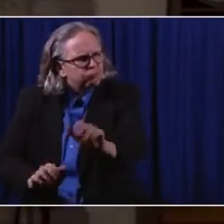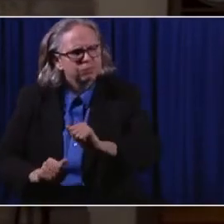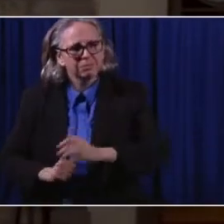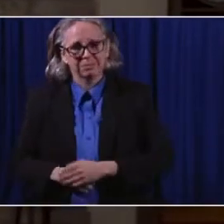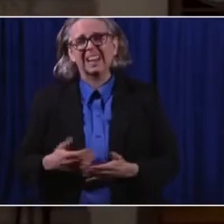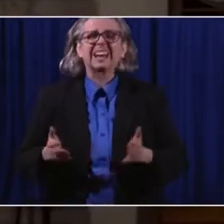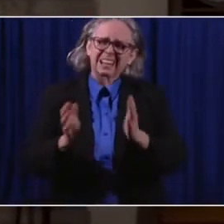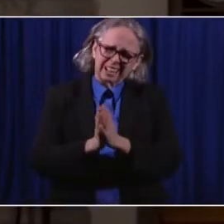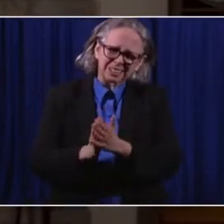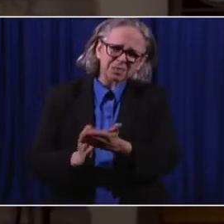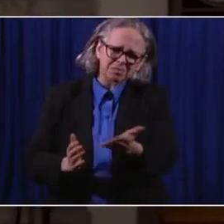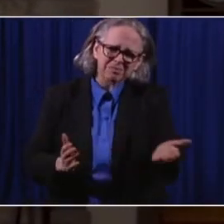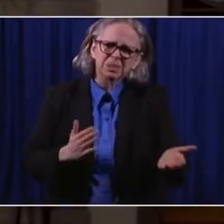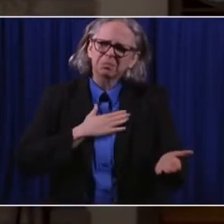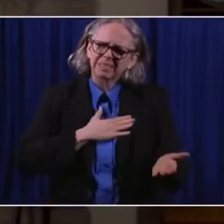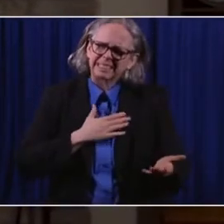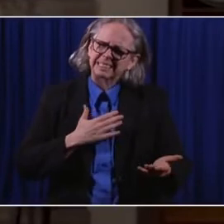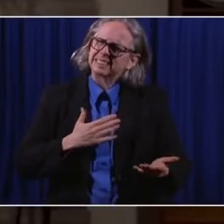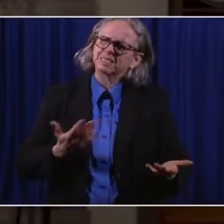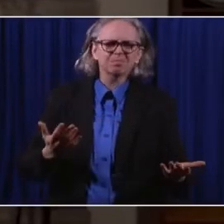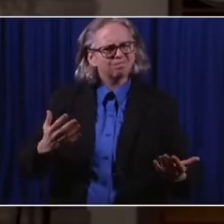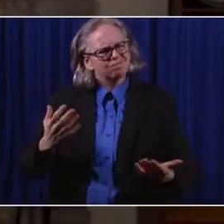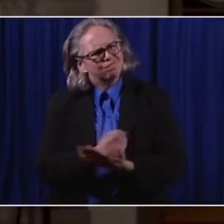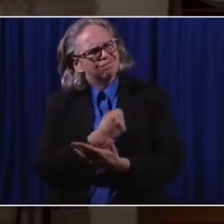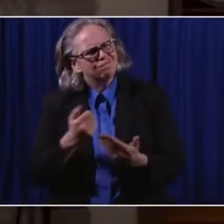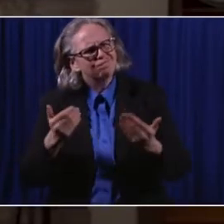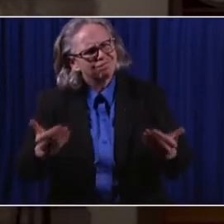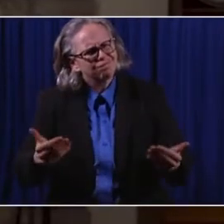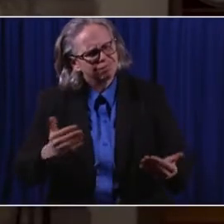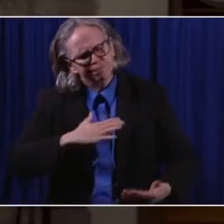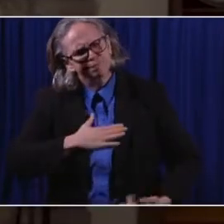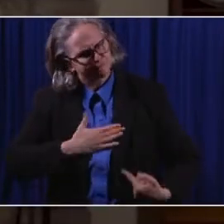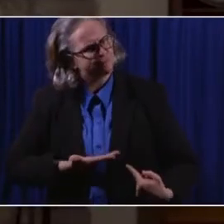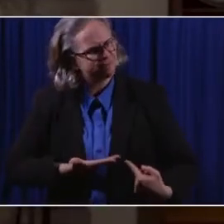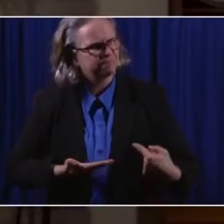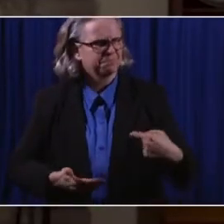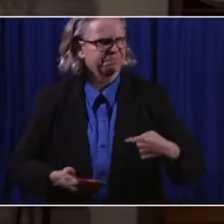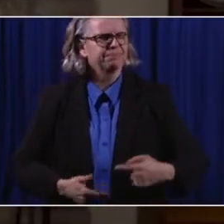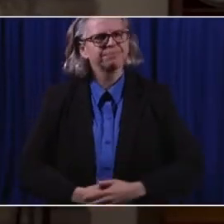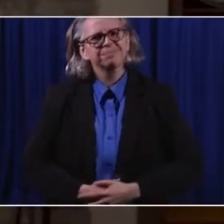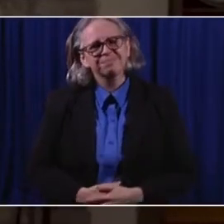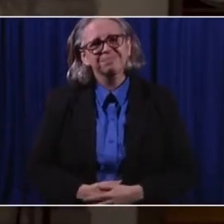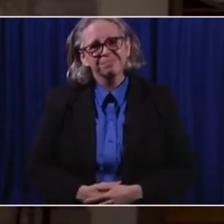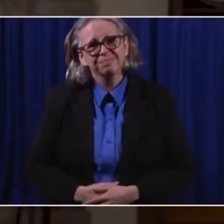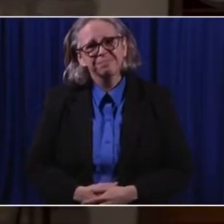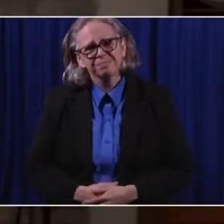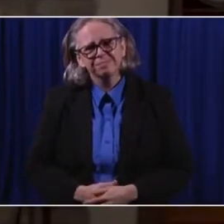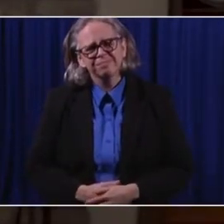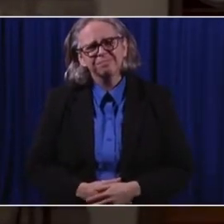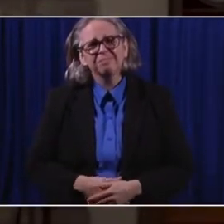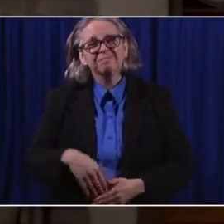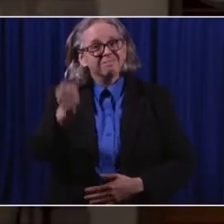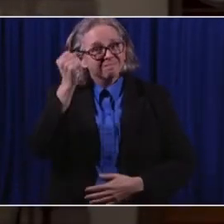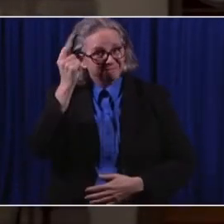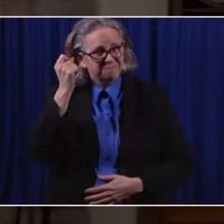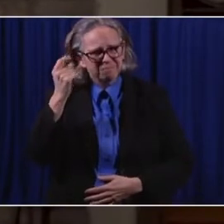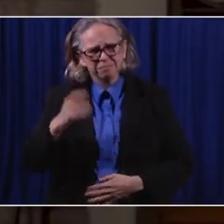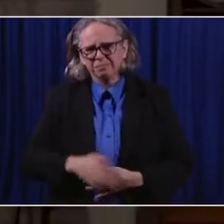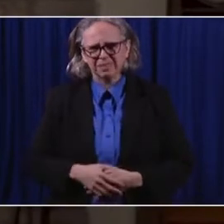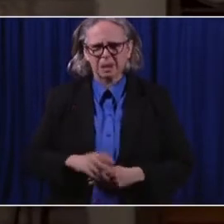that. And the same goes for those who were entrusting with putting the shots in the arms.